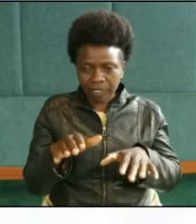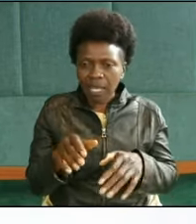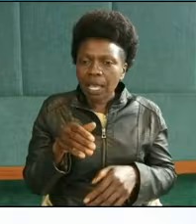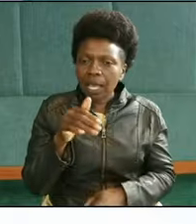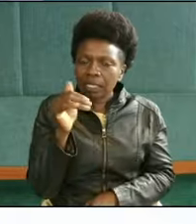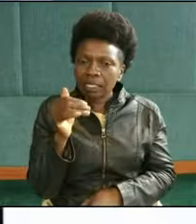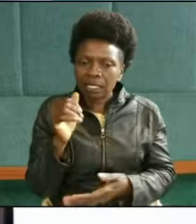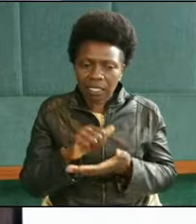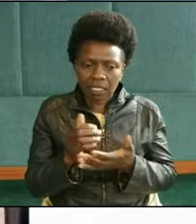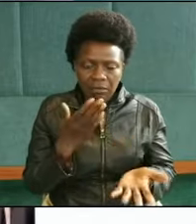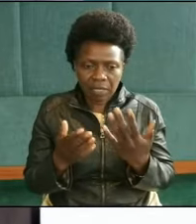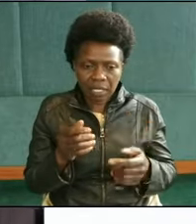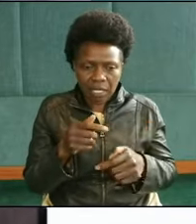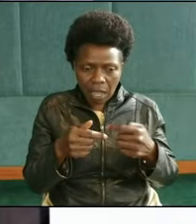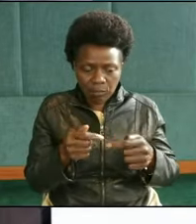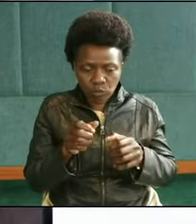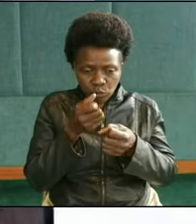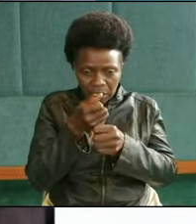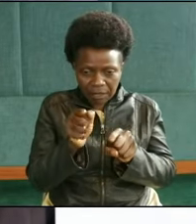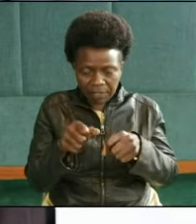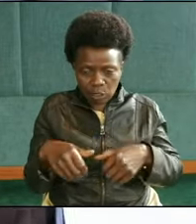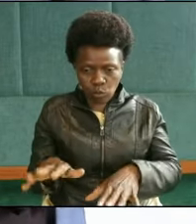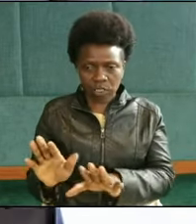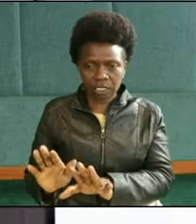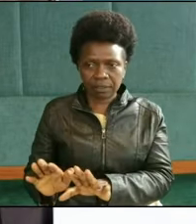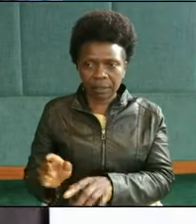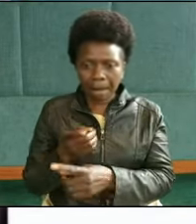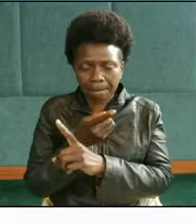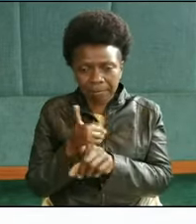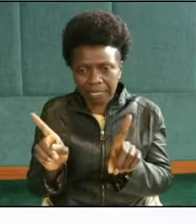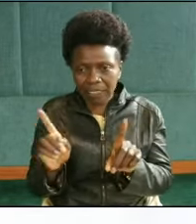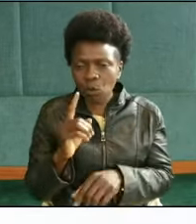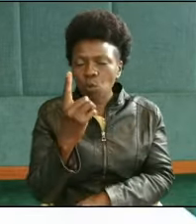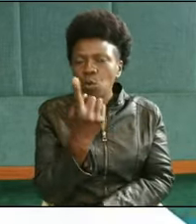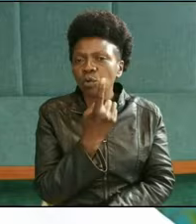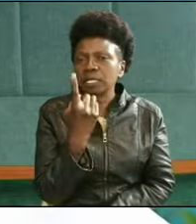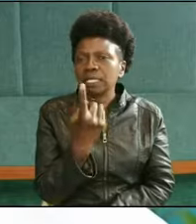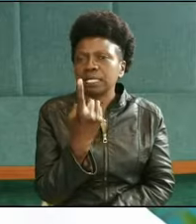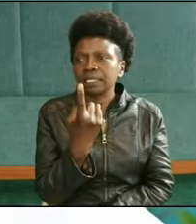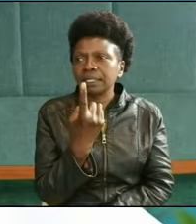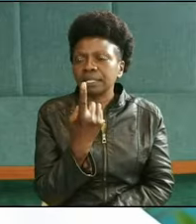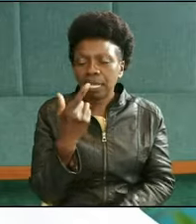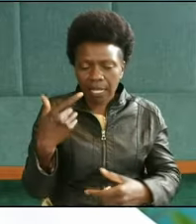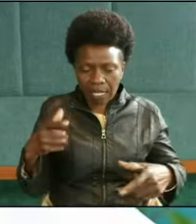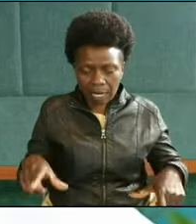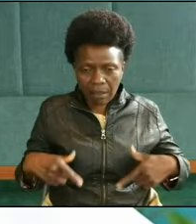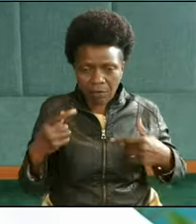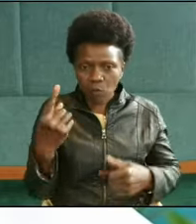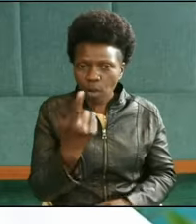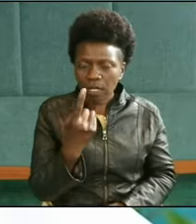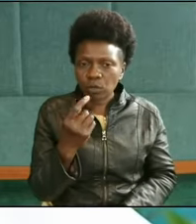can come to save the lost. But only the life of one who